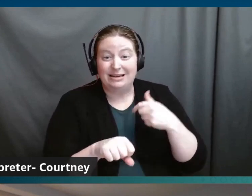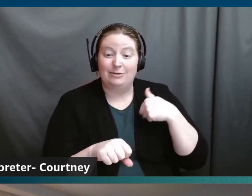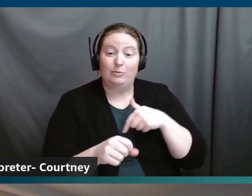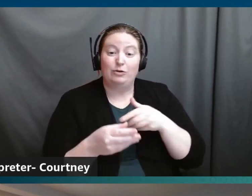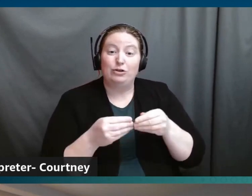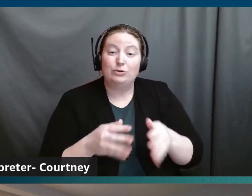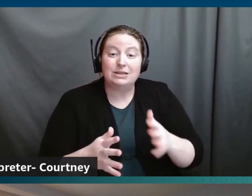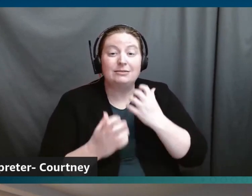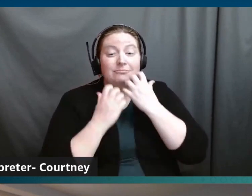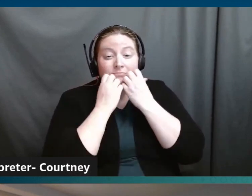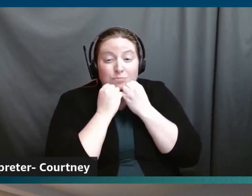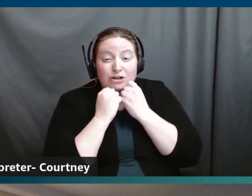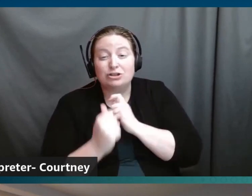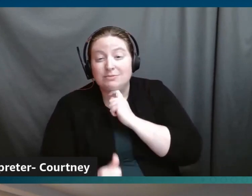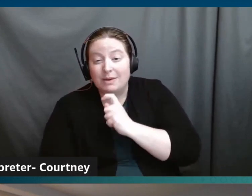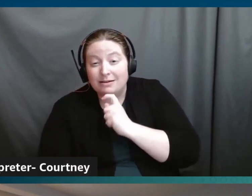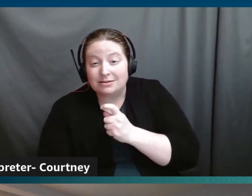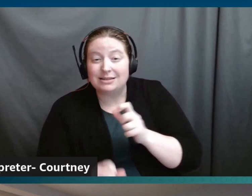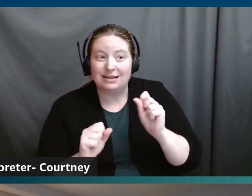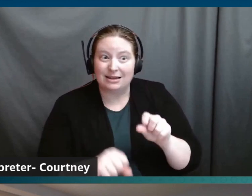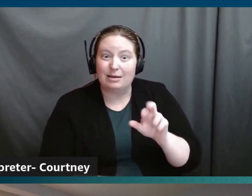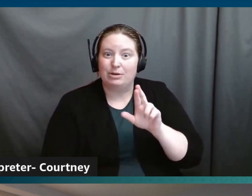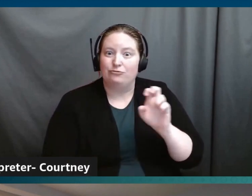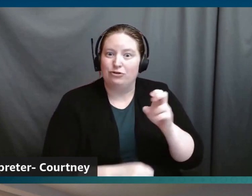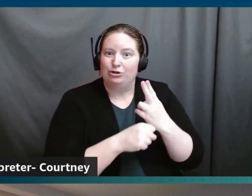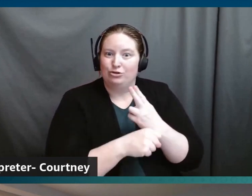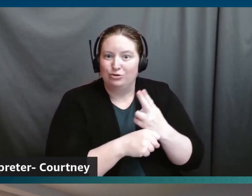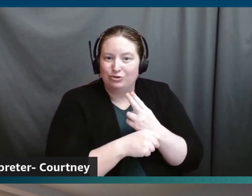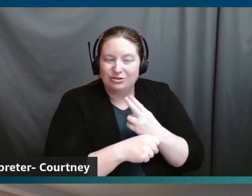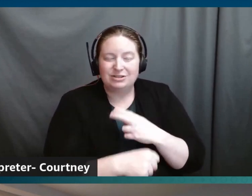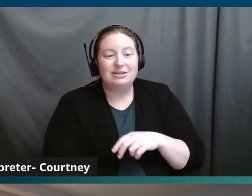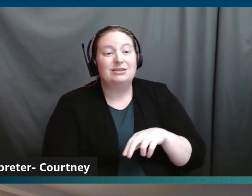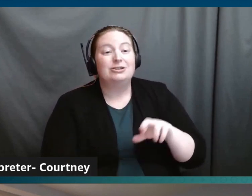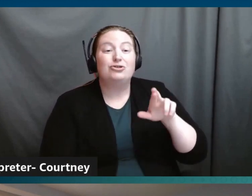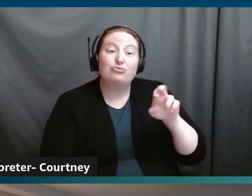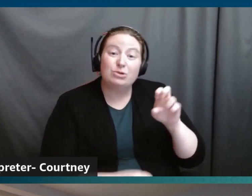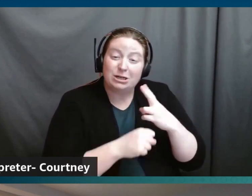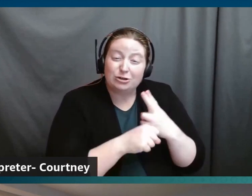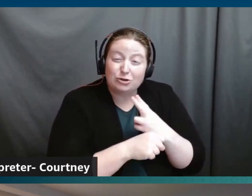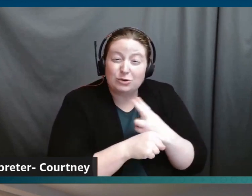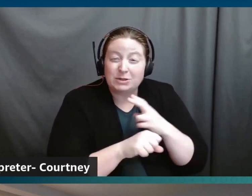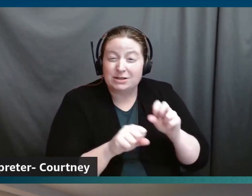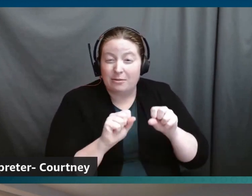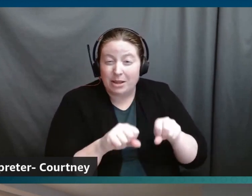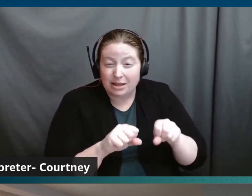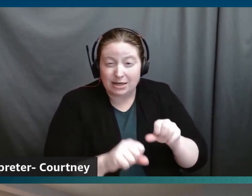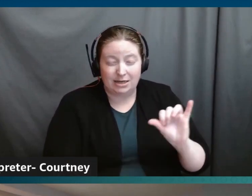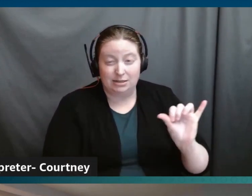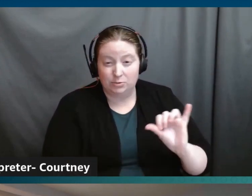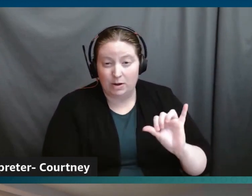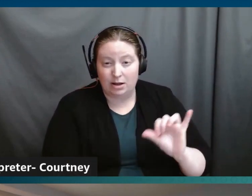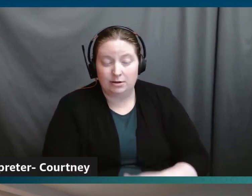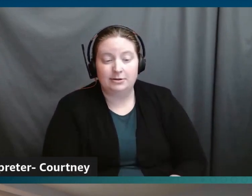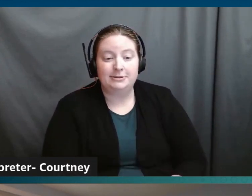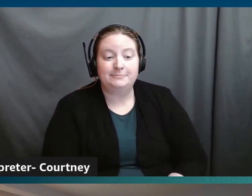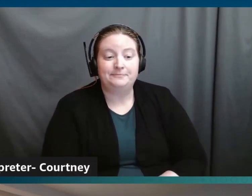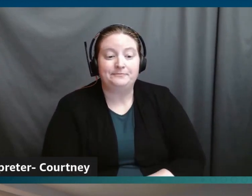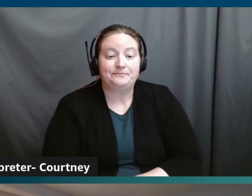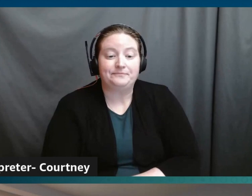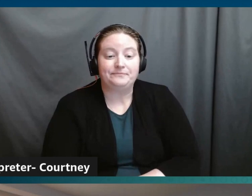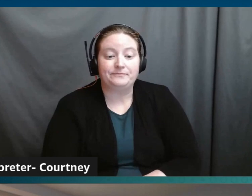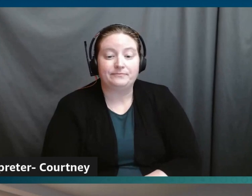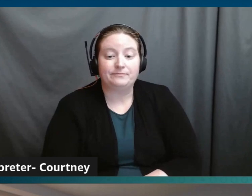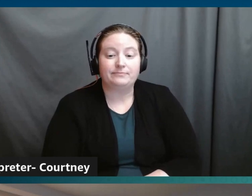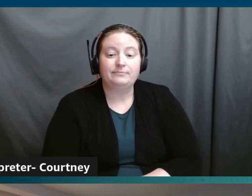precious metals that can be reused in other products and the like. So the reusability of that as well here. And I also think that, you